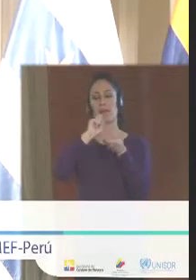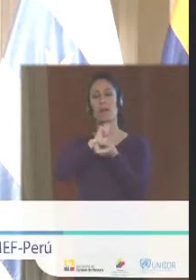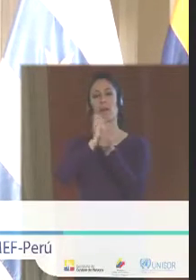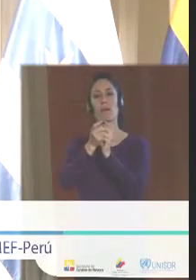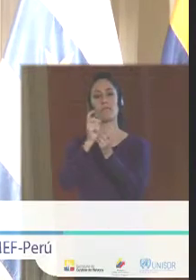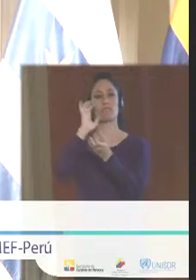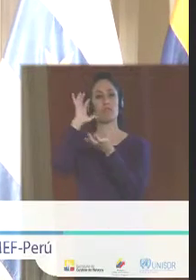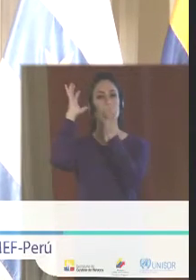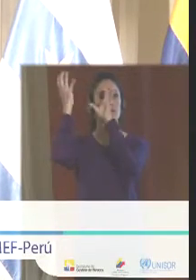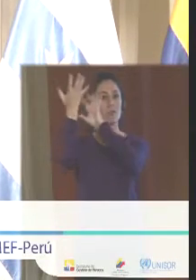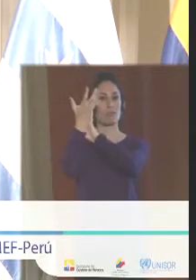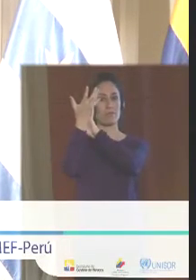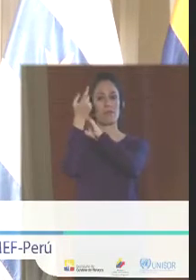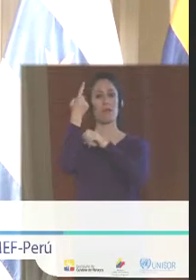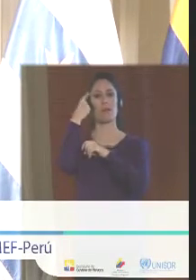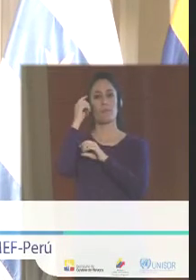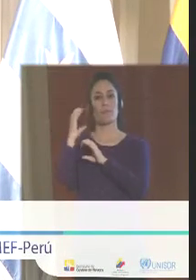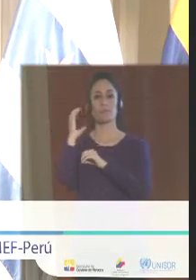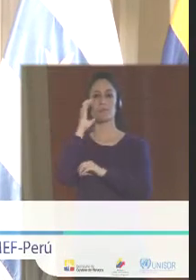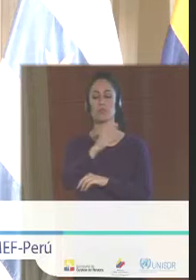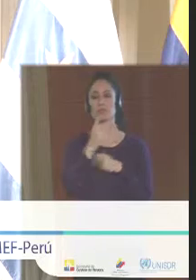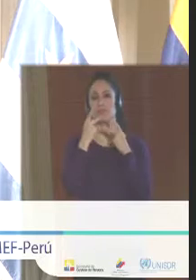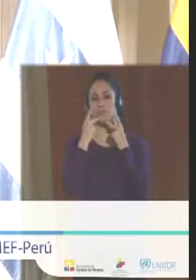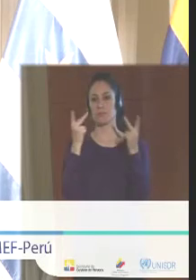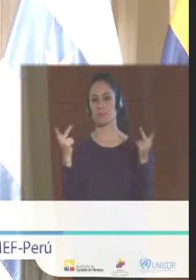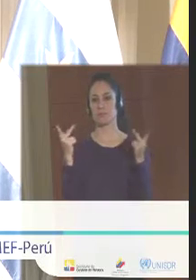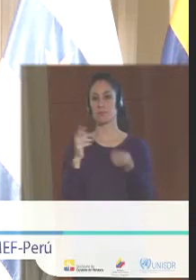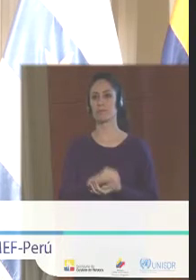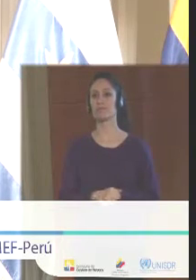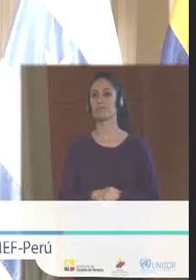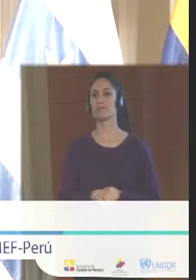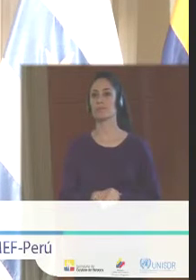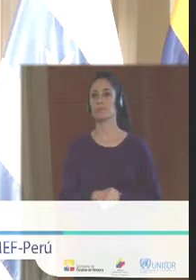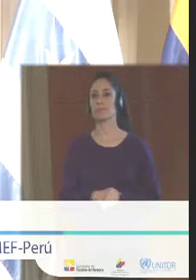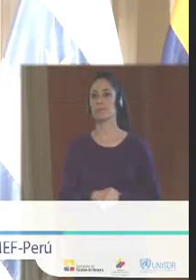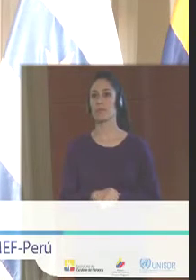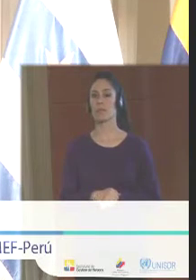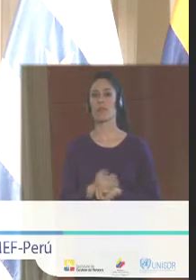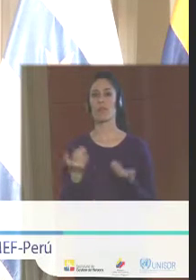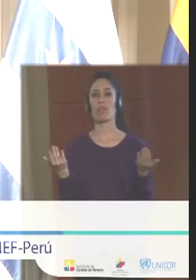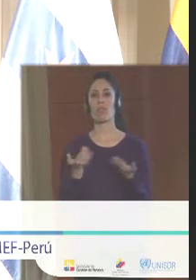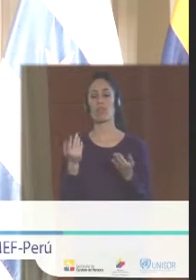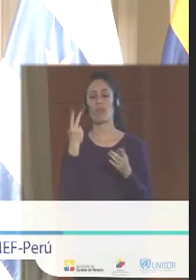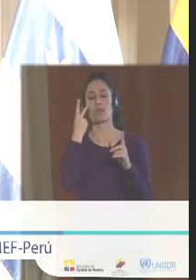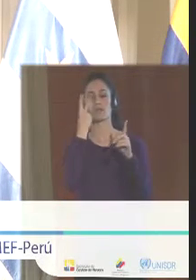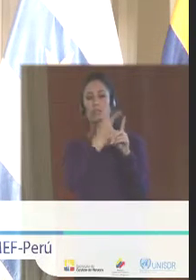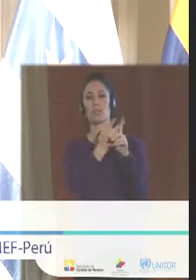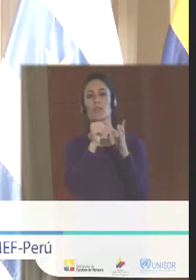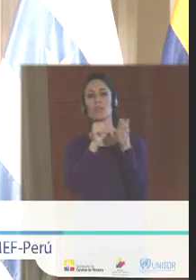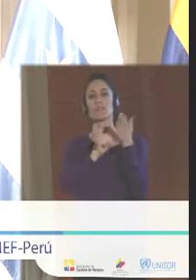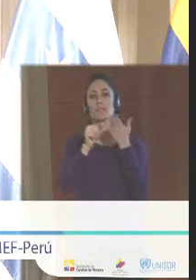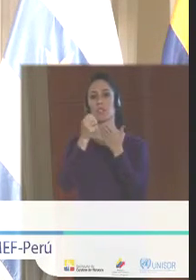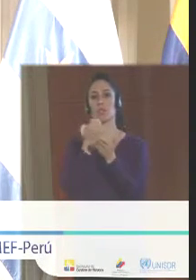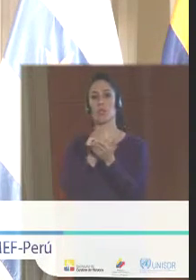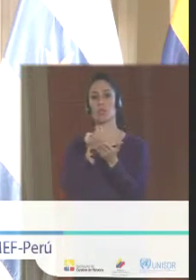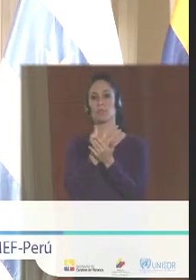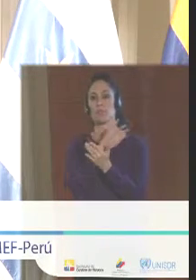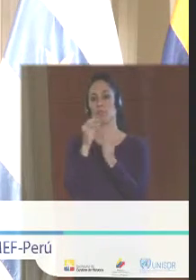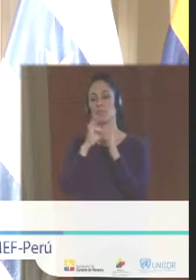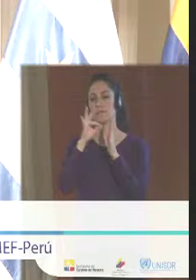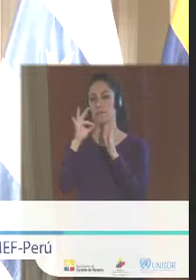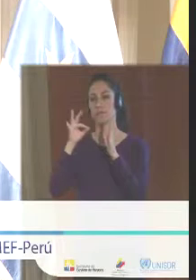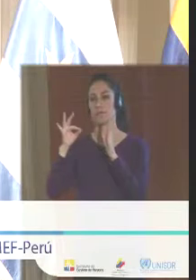management within climate change context and how it is assimilated in public investment within the